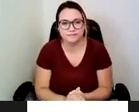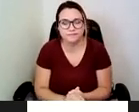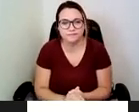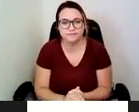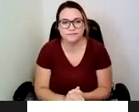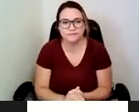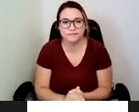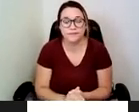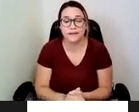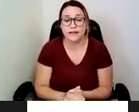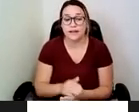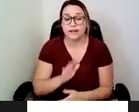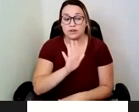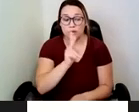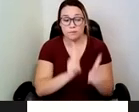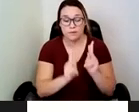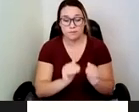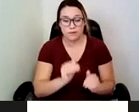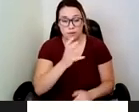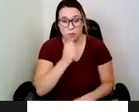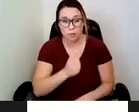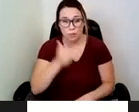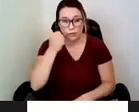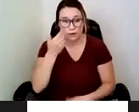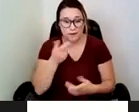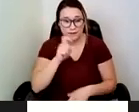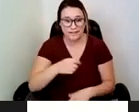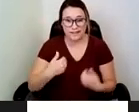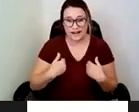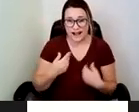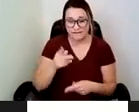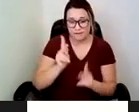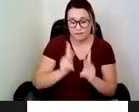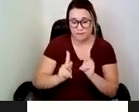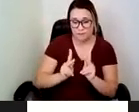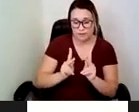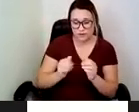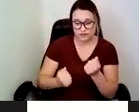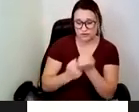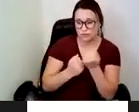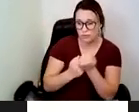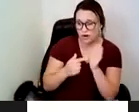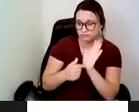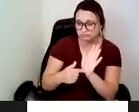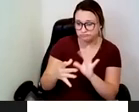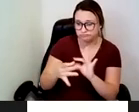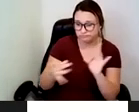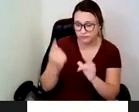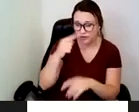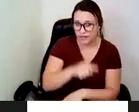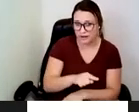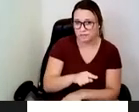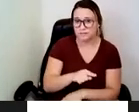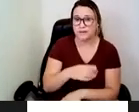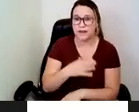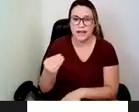As your elderly, people may need a spokesperson. They may not have capacity to make all decisions. And a healthcare proxy or